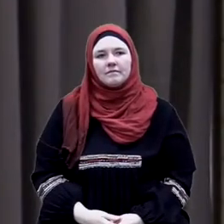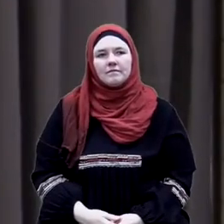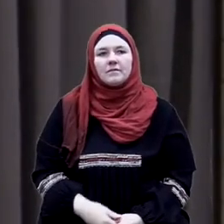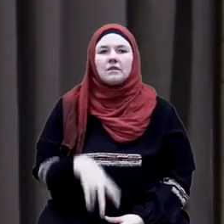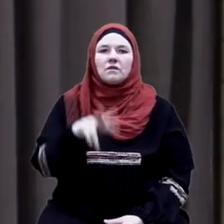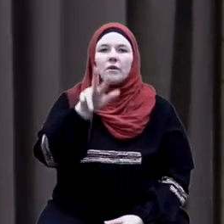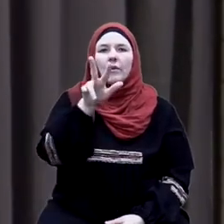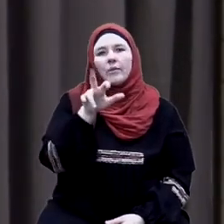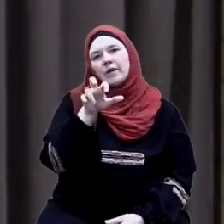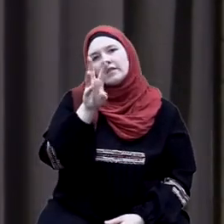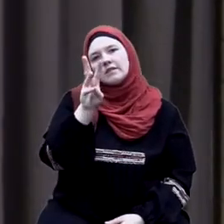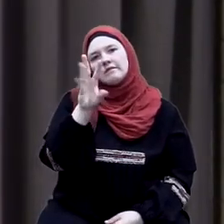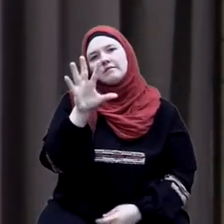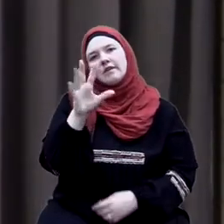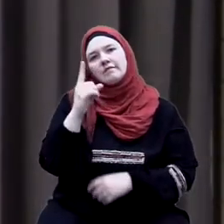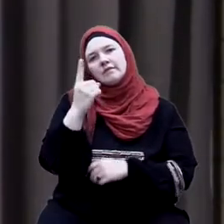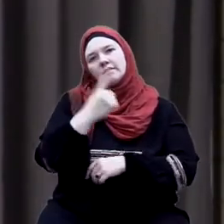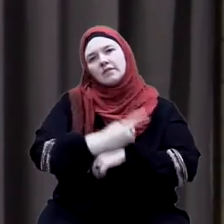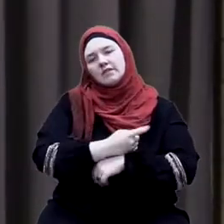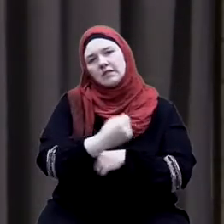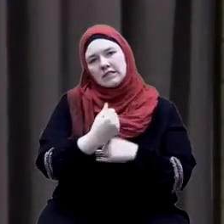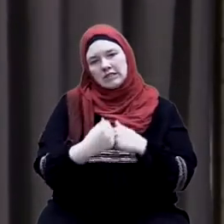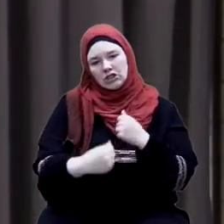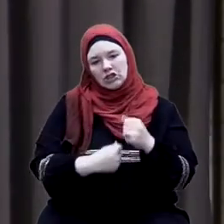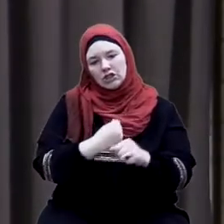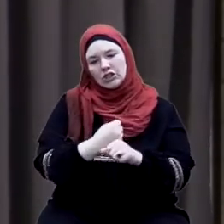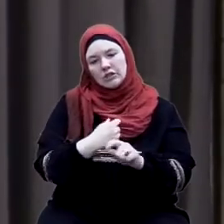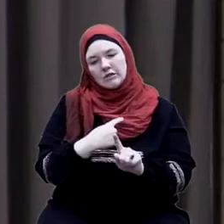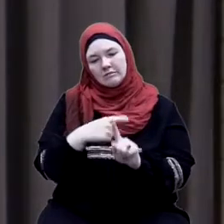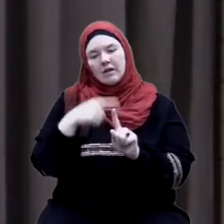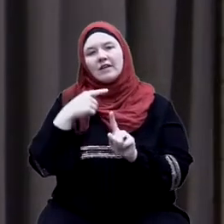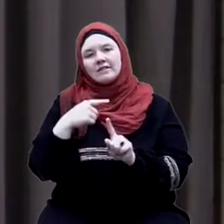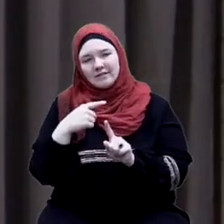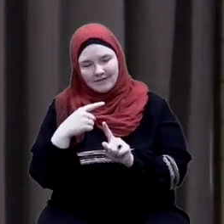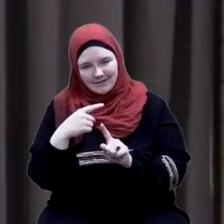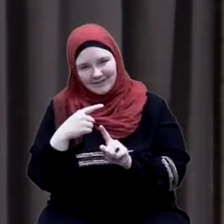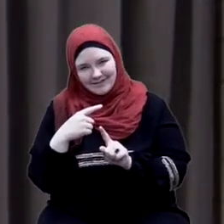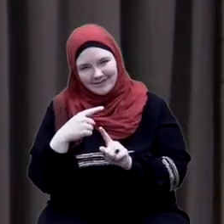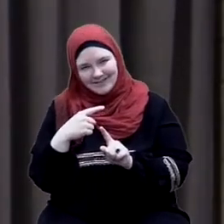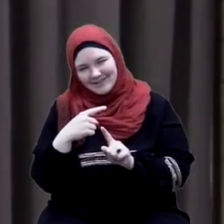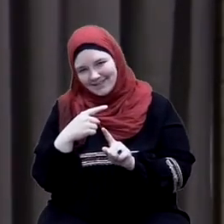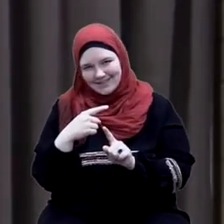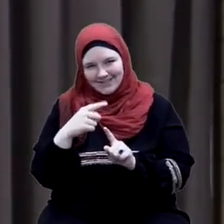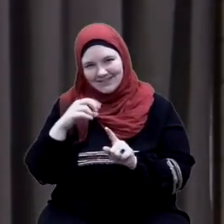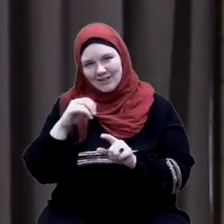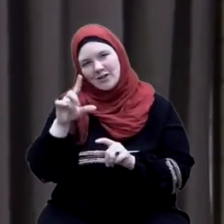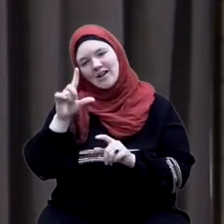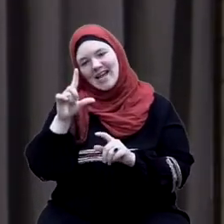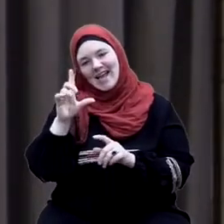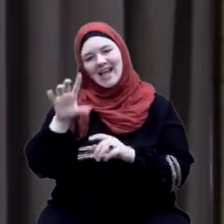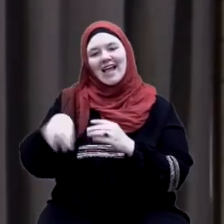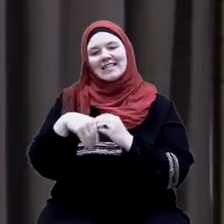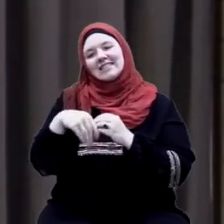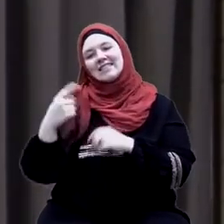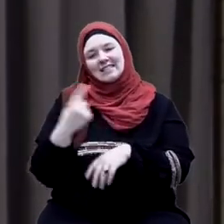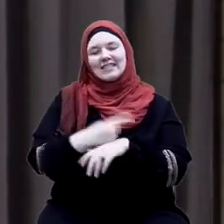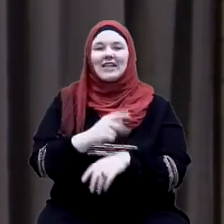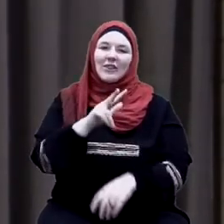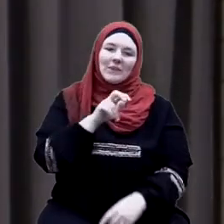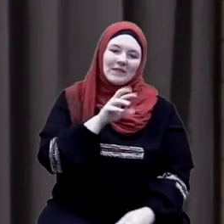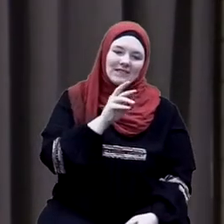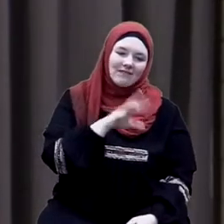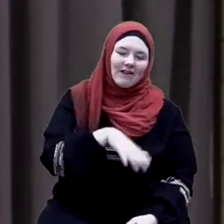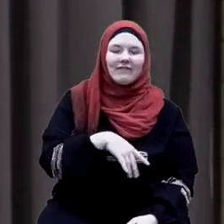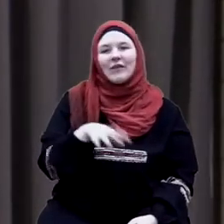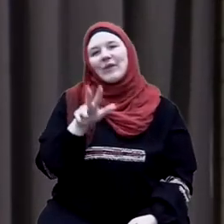365 days a year, plus the one that comes in a leap year. So it's